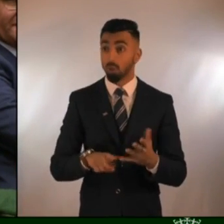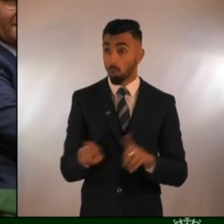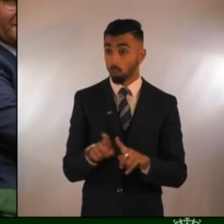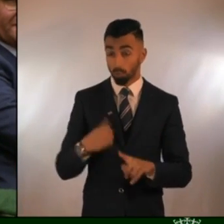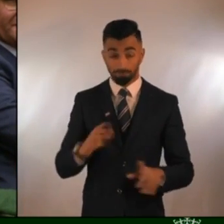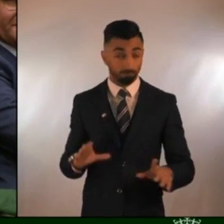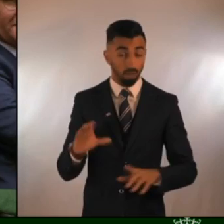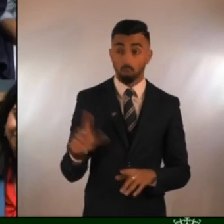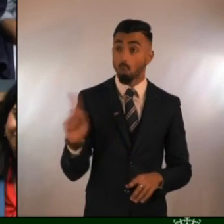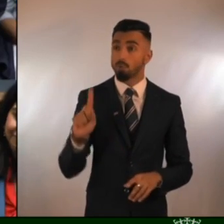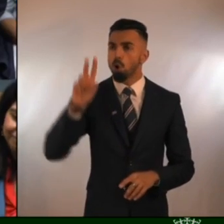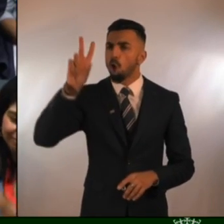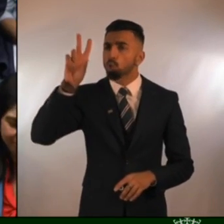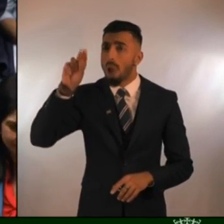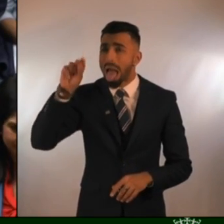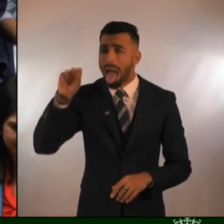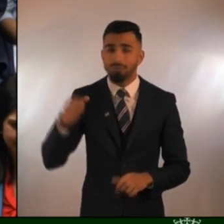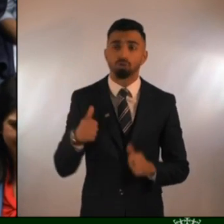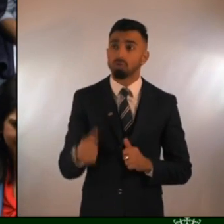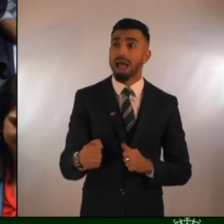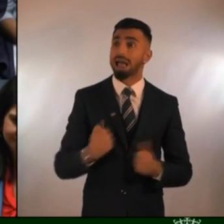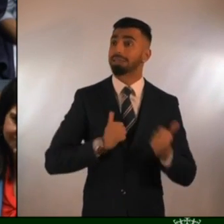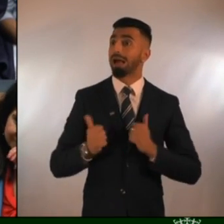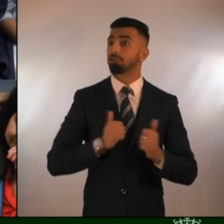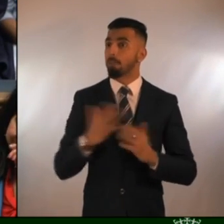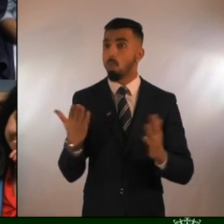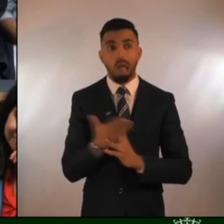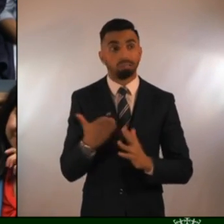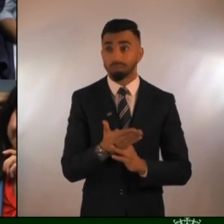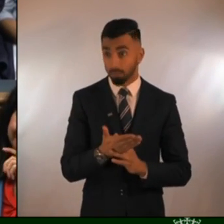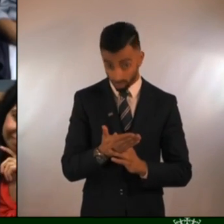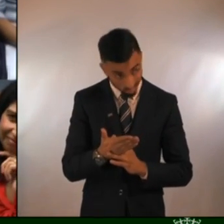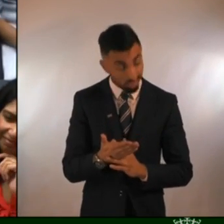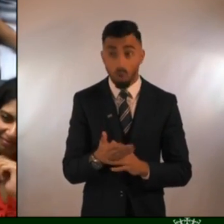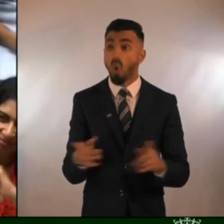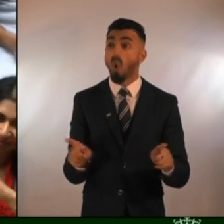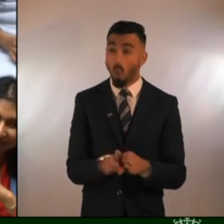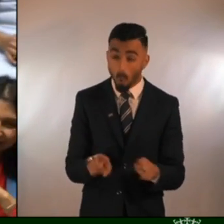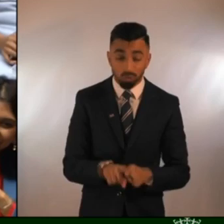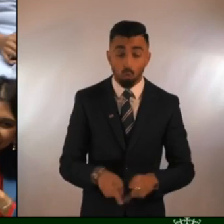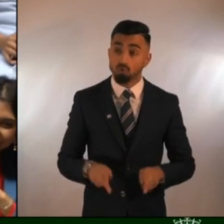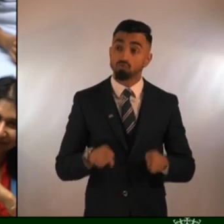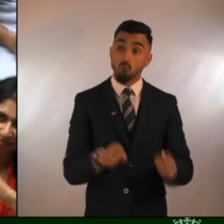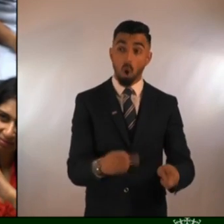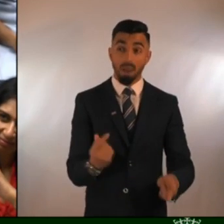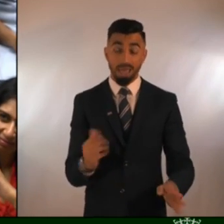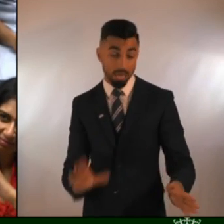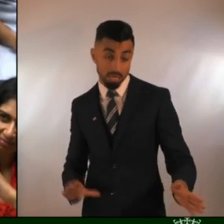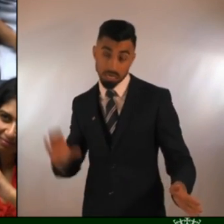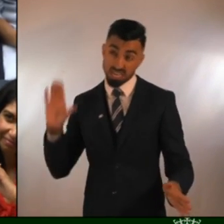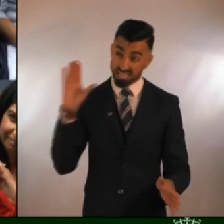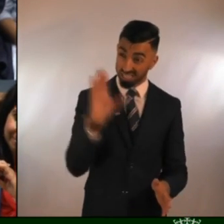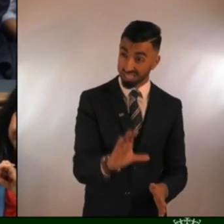stations more accessible. And there's more money for our roads too. Today, I'm announcing the biggest